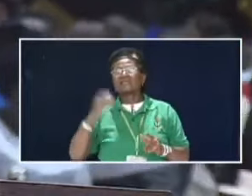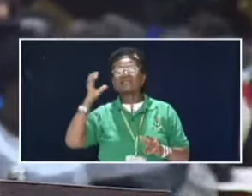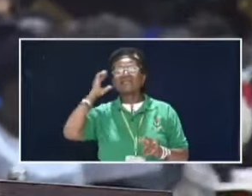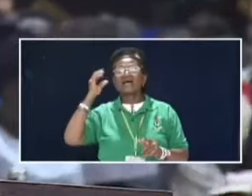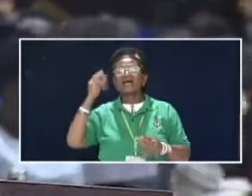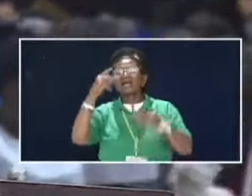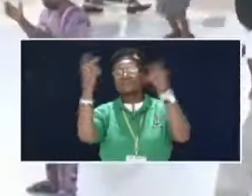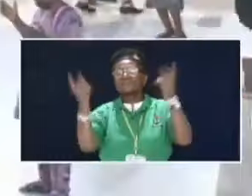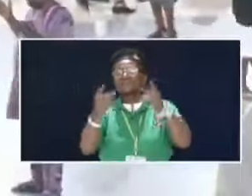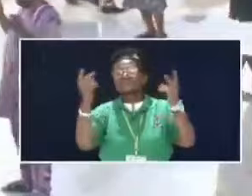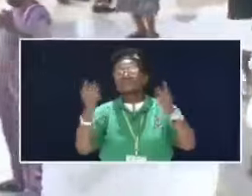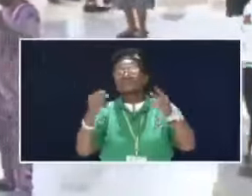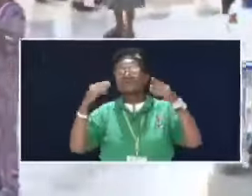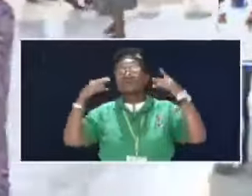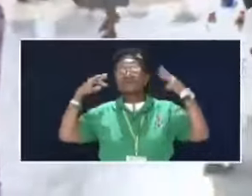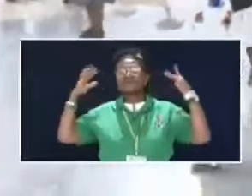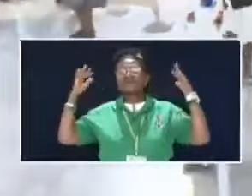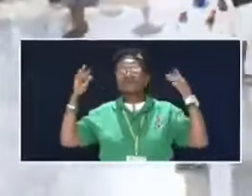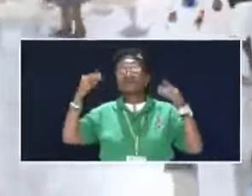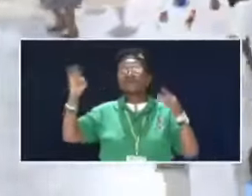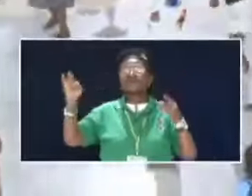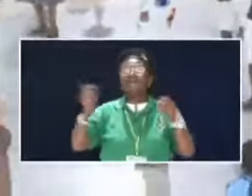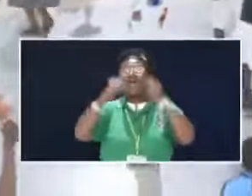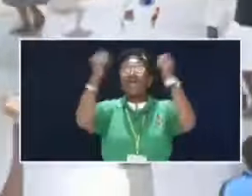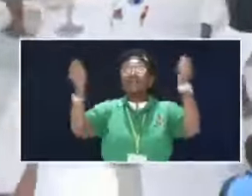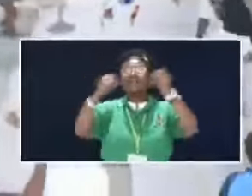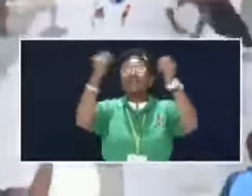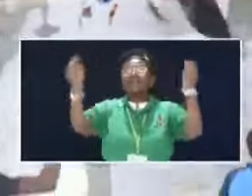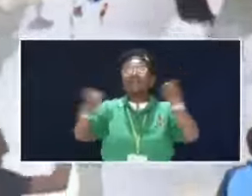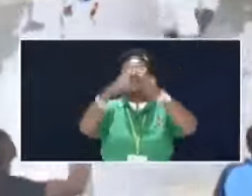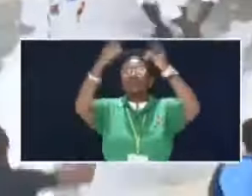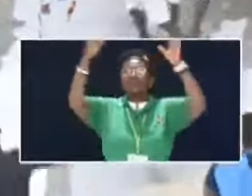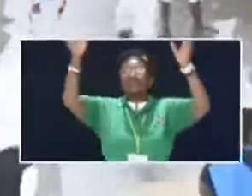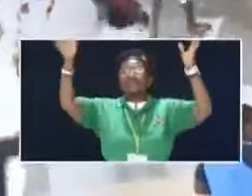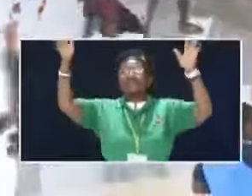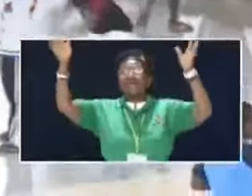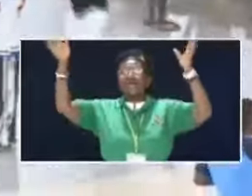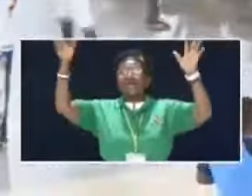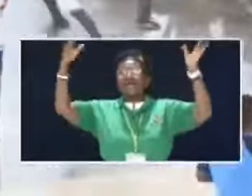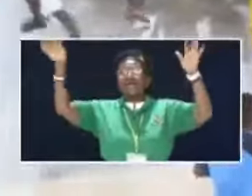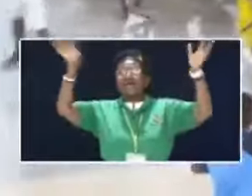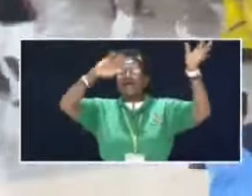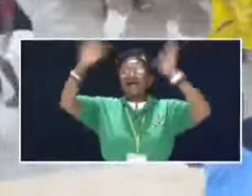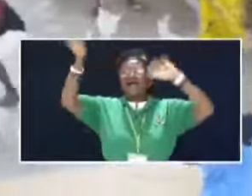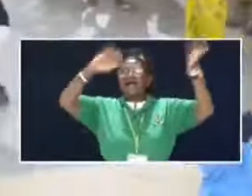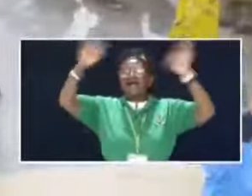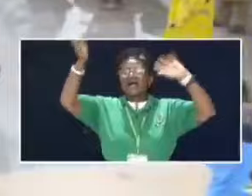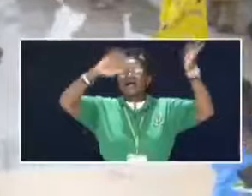hallelujah.